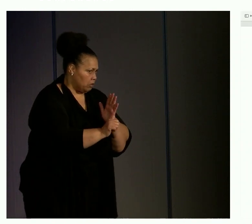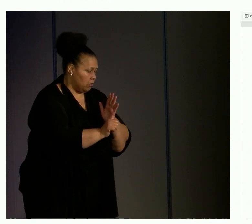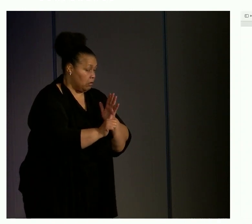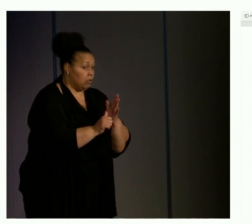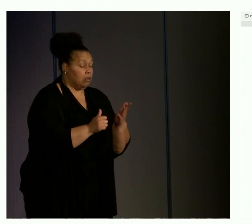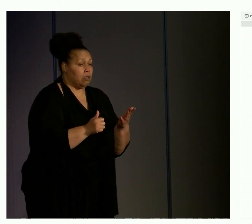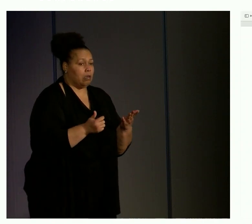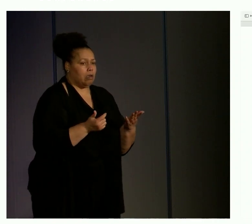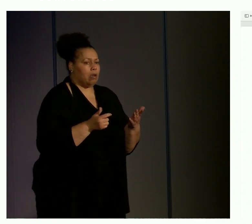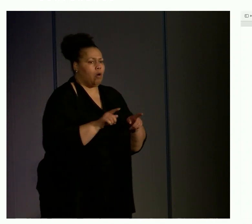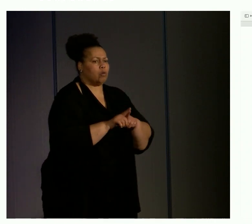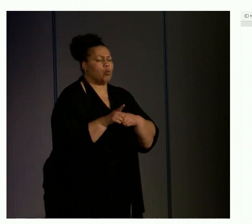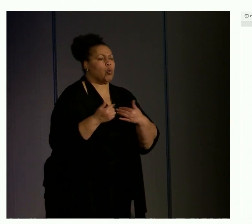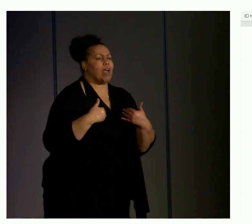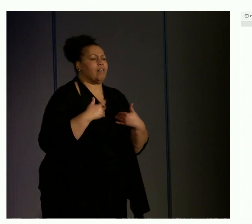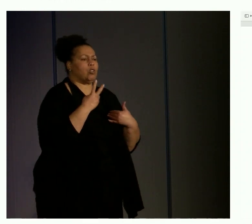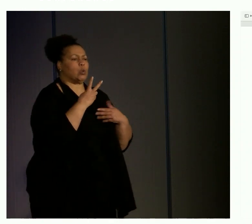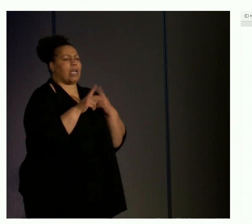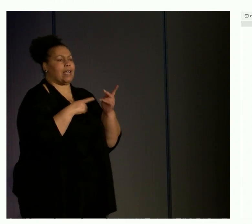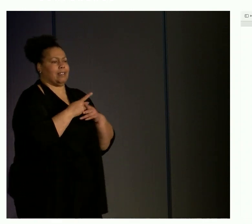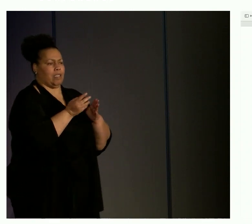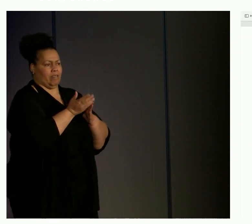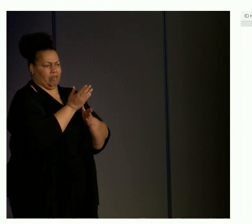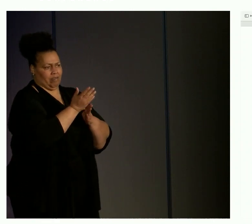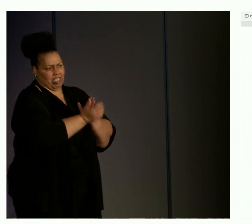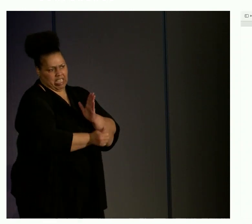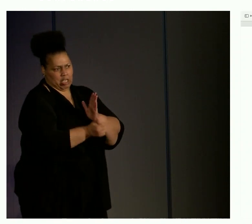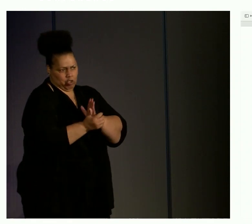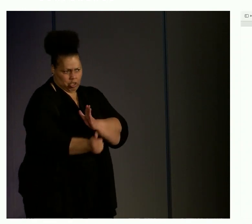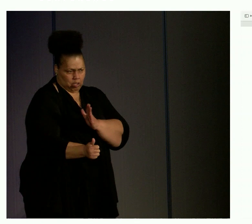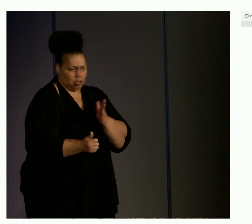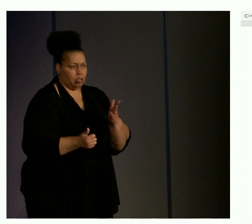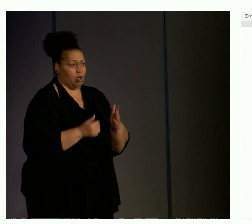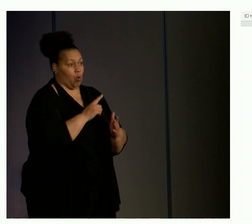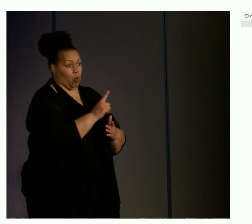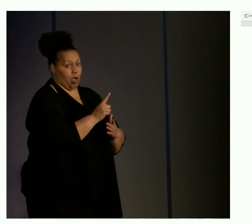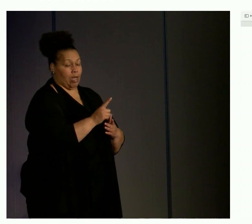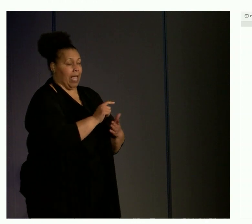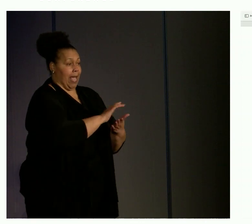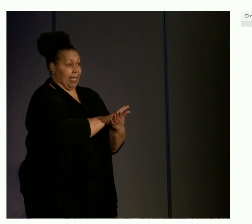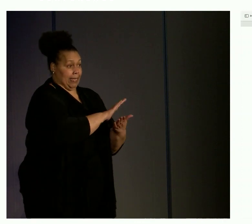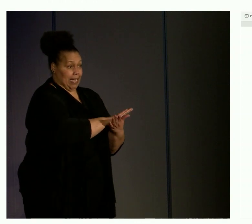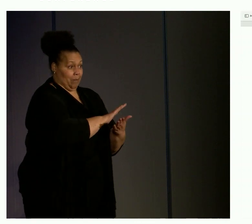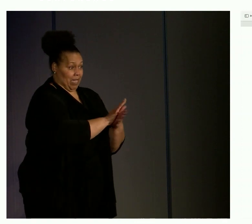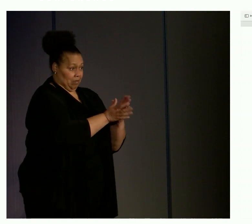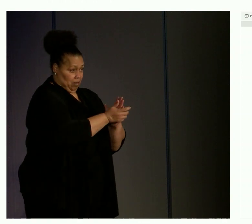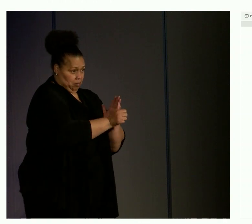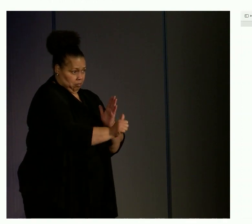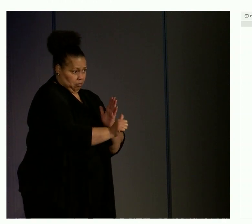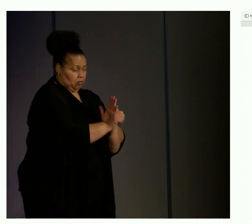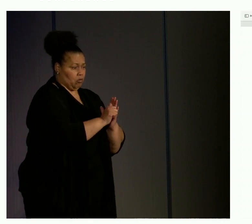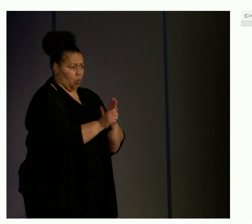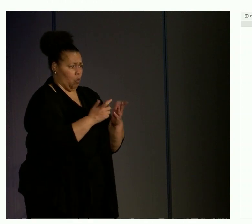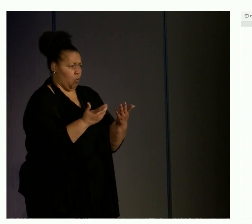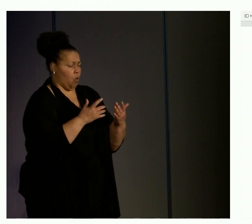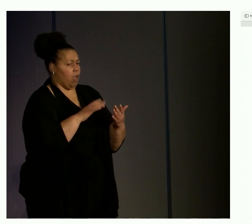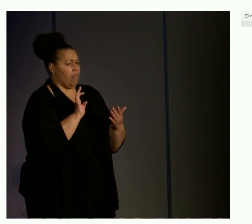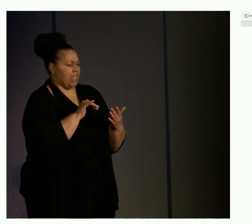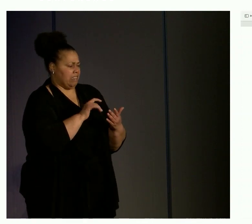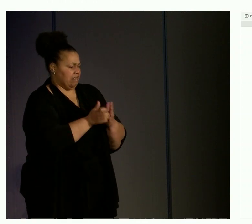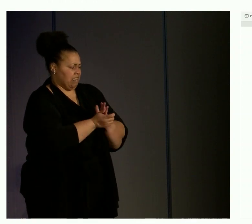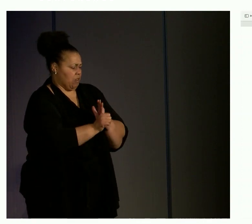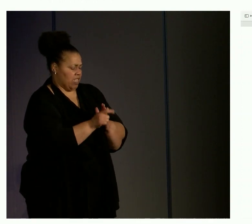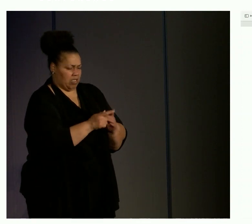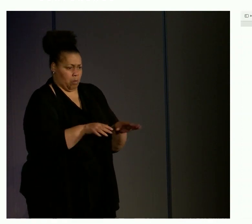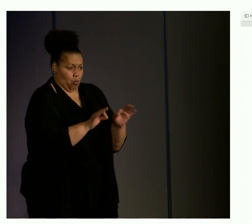you have 2 types of skills. One of them is academic skills, so the skills that we have to work,